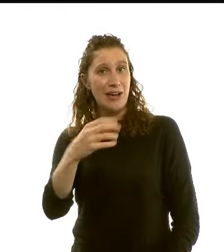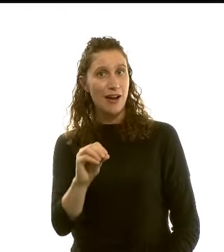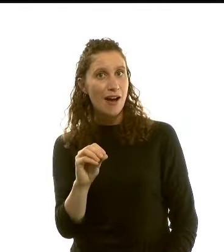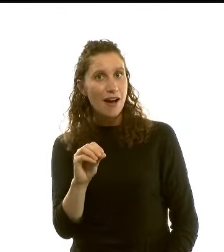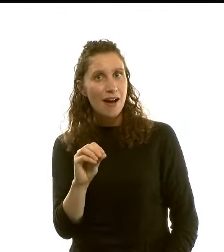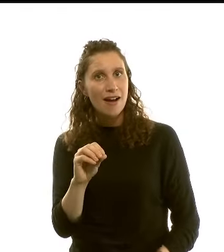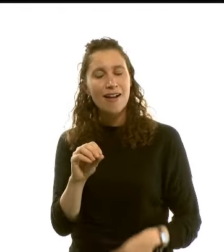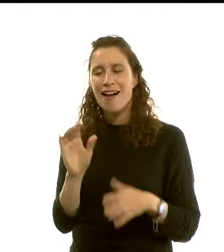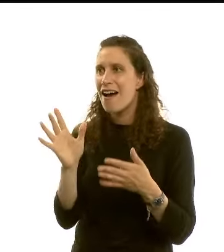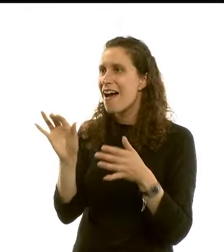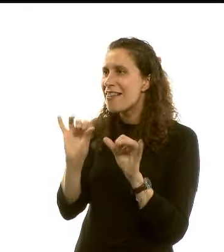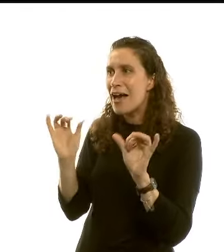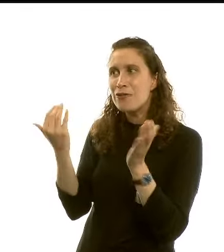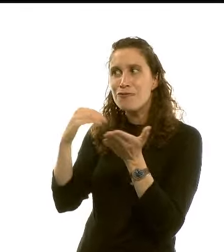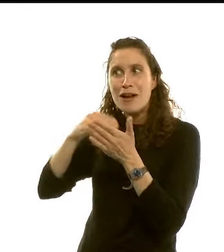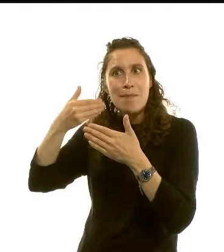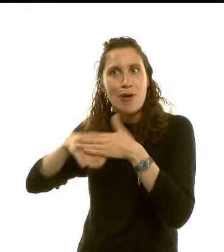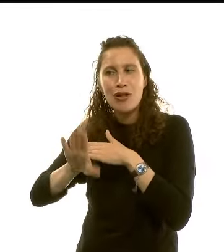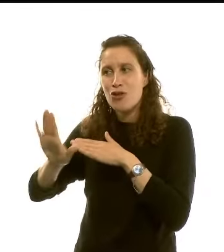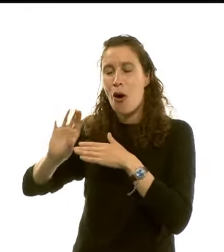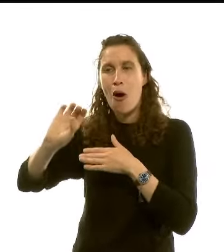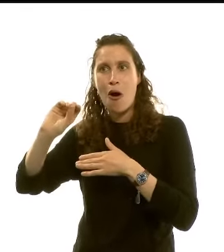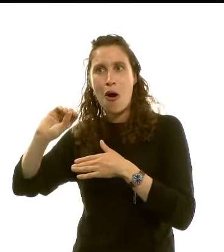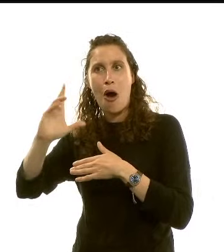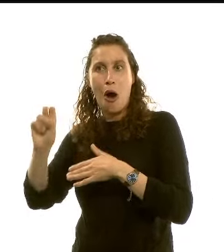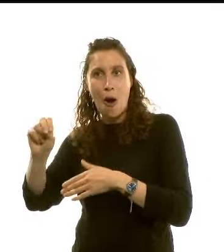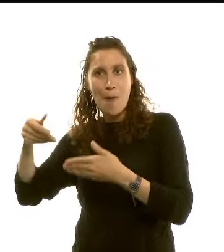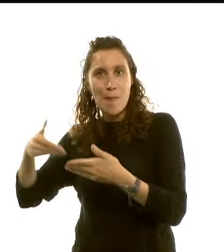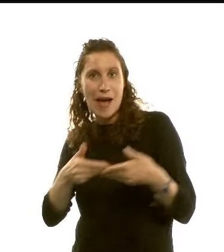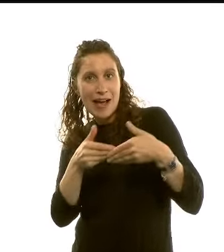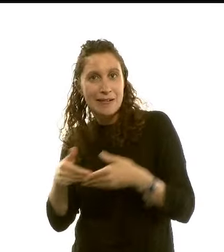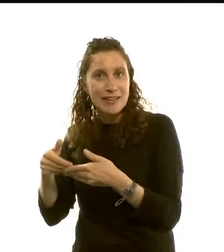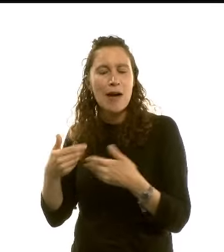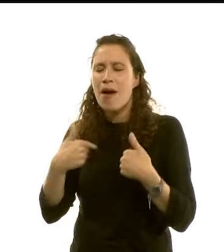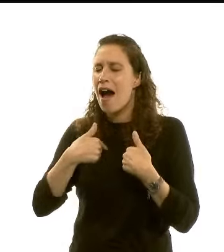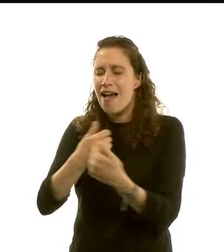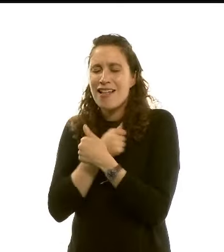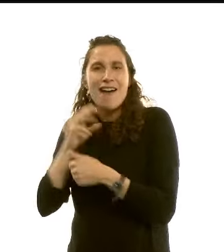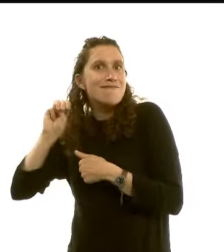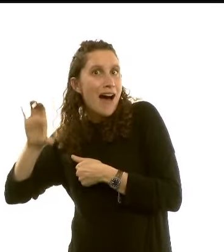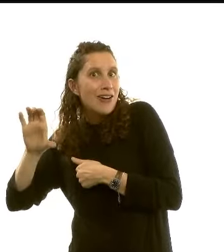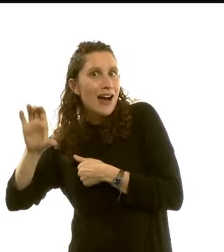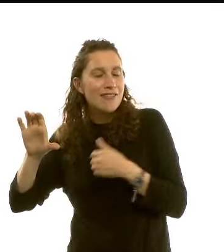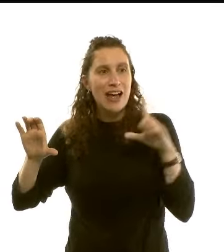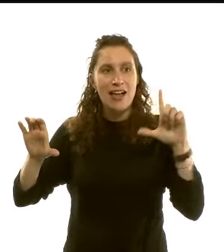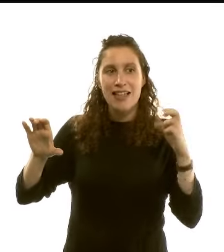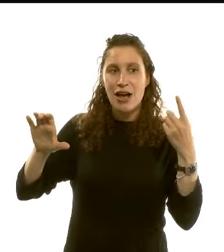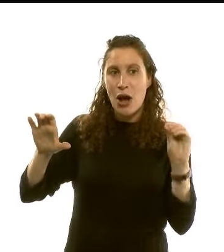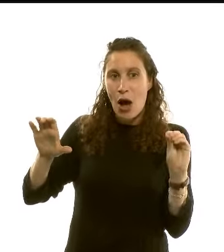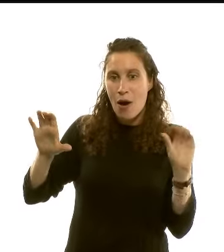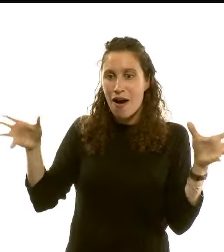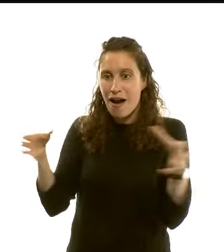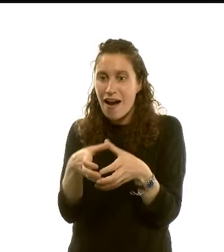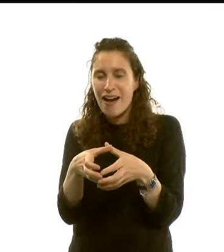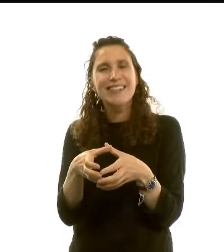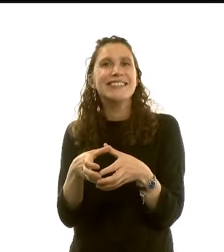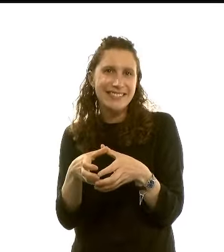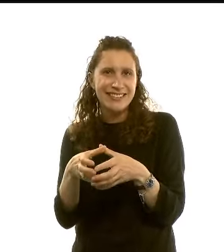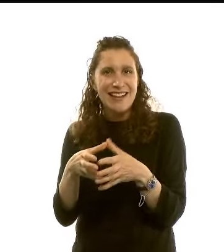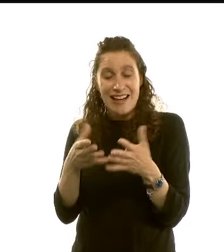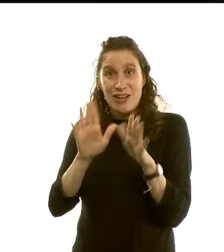rebirth of your own baby. Yeah, it's cool. Right. And, yeah, I love both Minecraft and Lego lots. It's like, oh, that's so cool. I love your excitement. It's